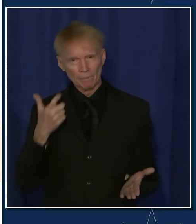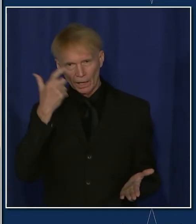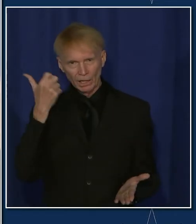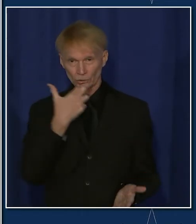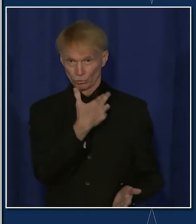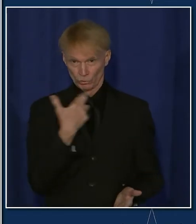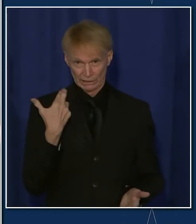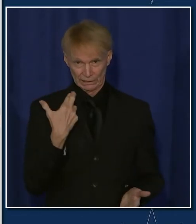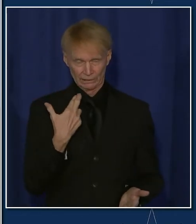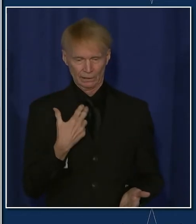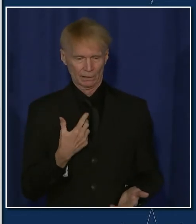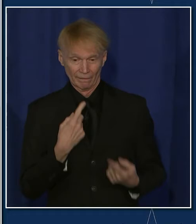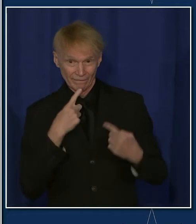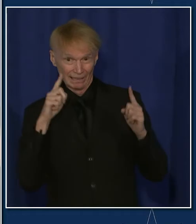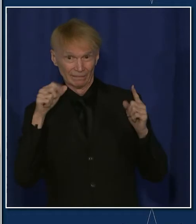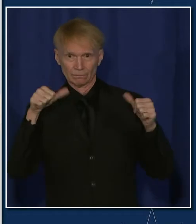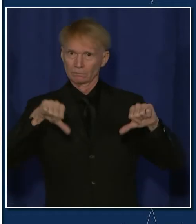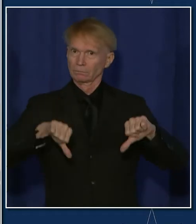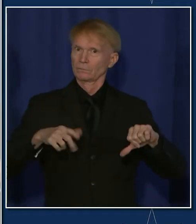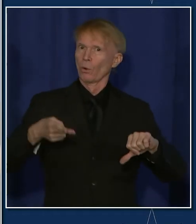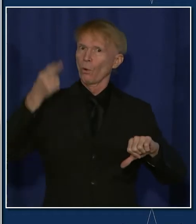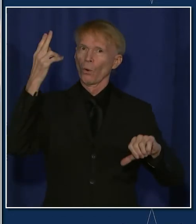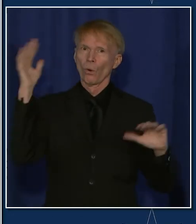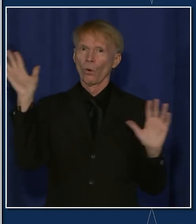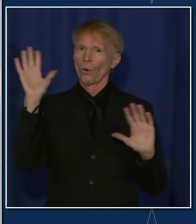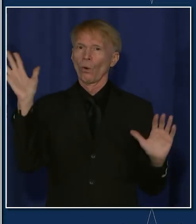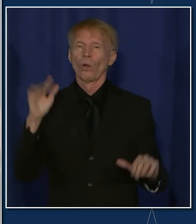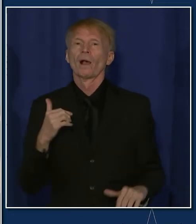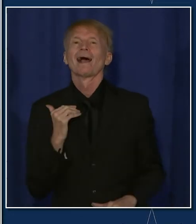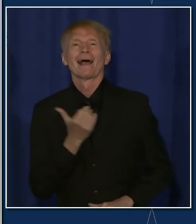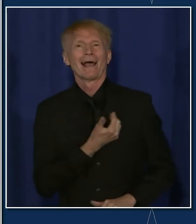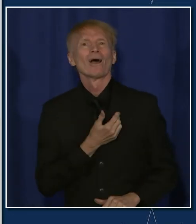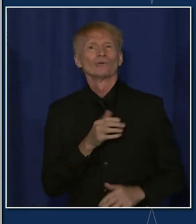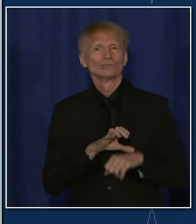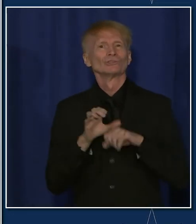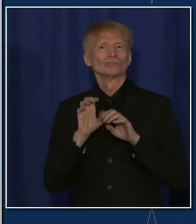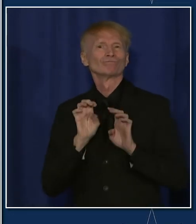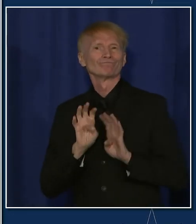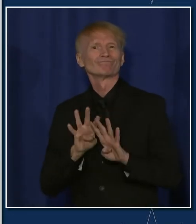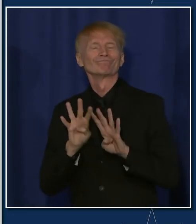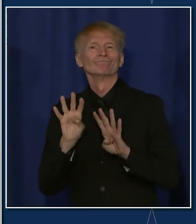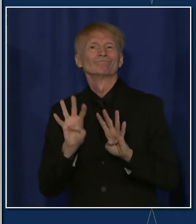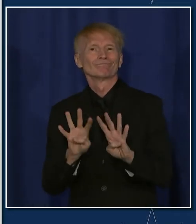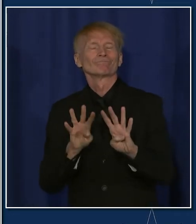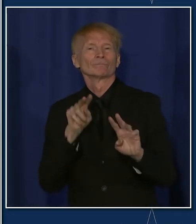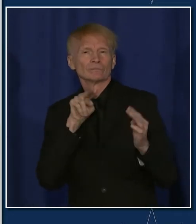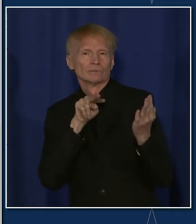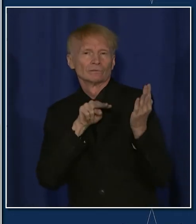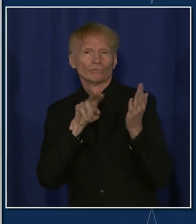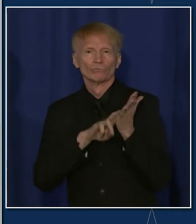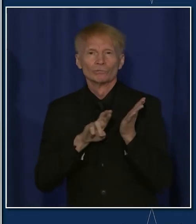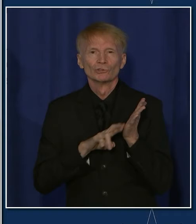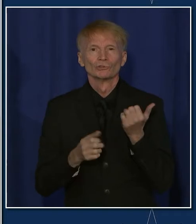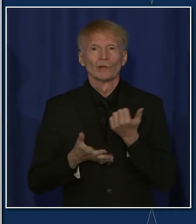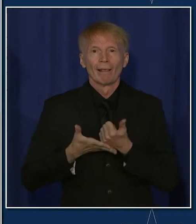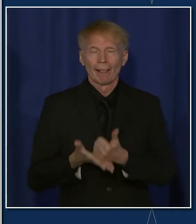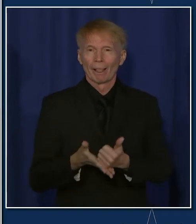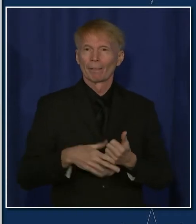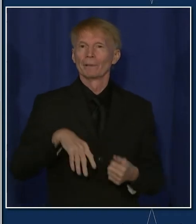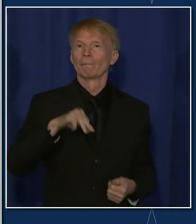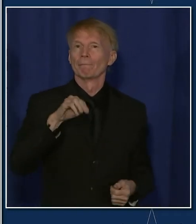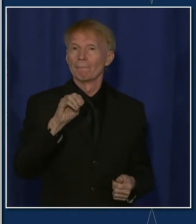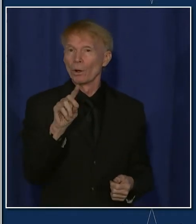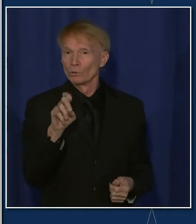of not being effective is too high. So our parishioners got behind the Moderna and the Pfizer studies. And that's